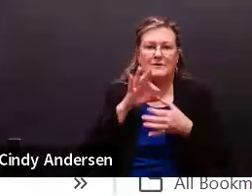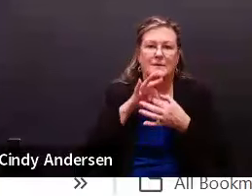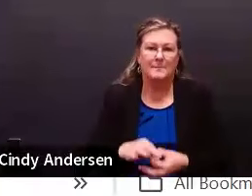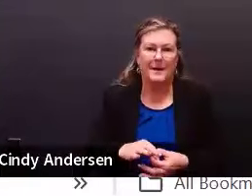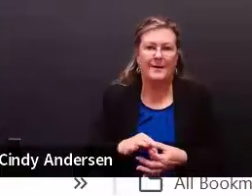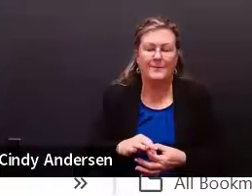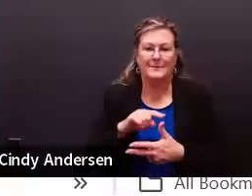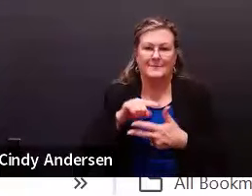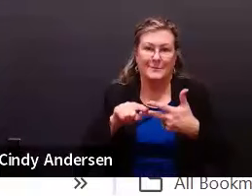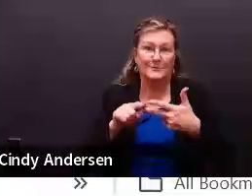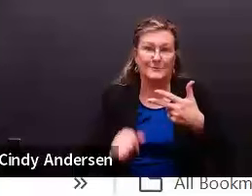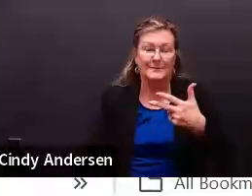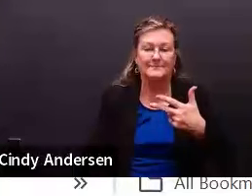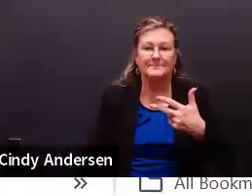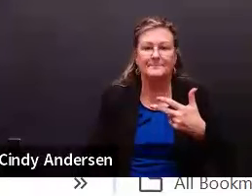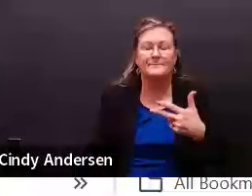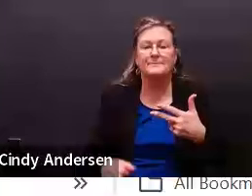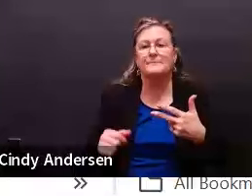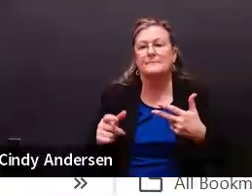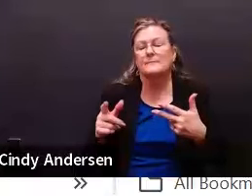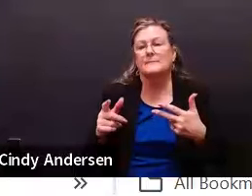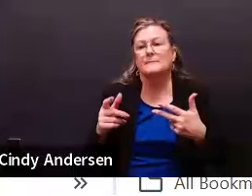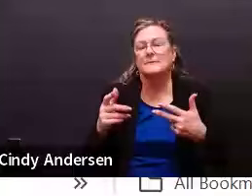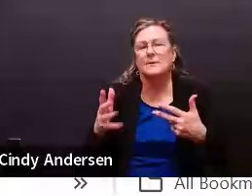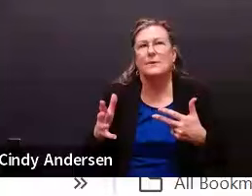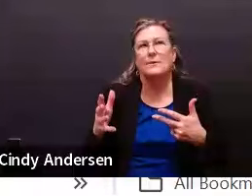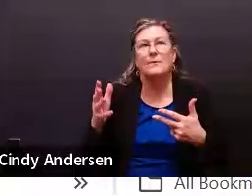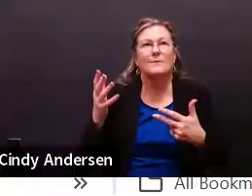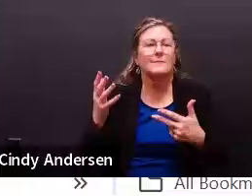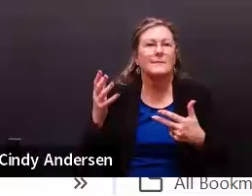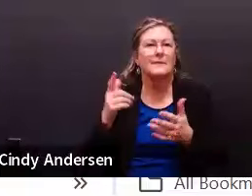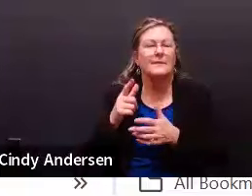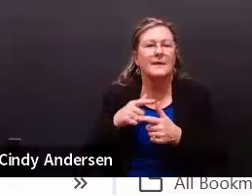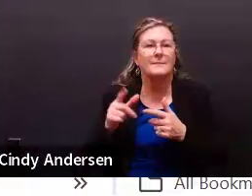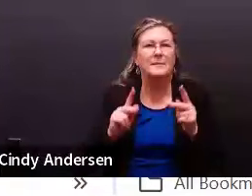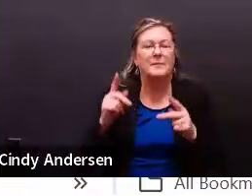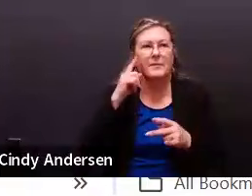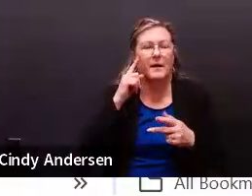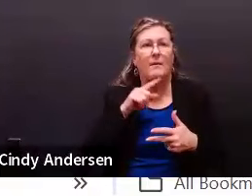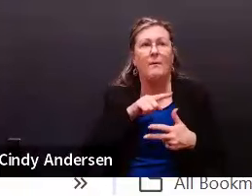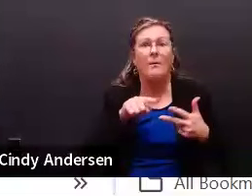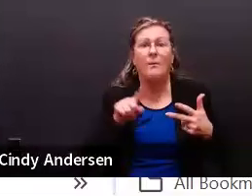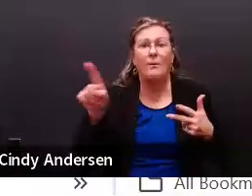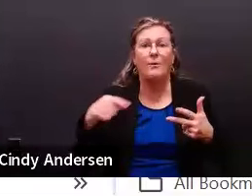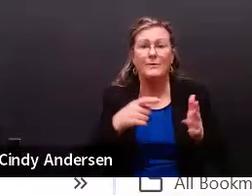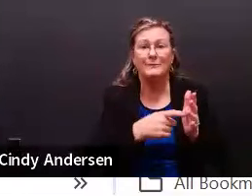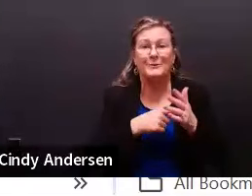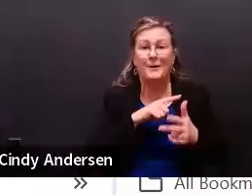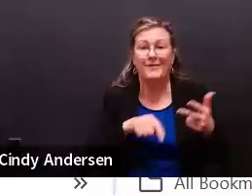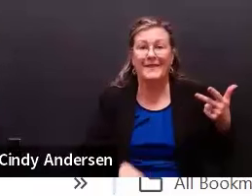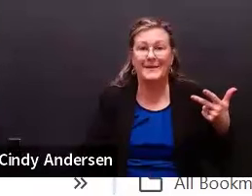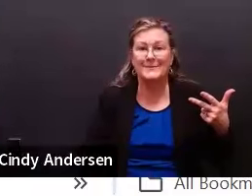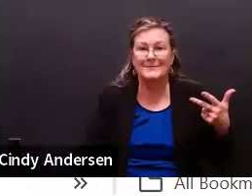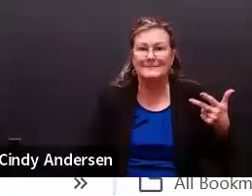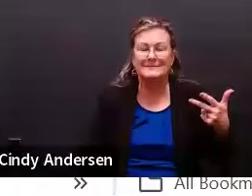ELA, math, and science. And so there was this kind of space out there where folks thought that those were the only courses that were required